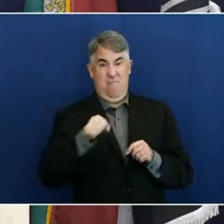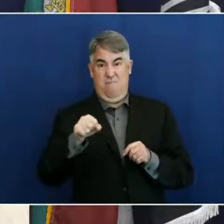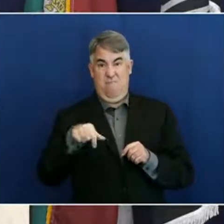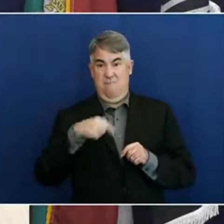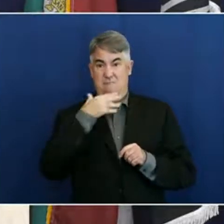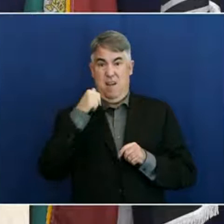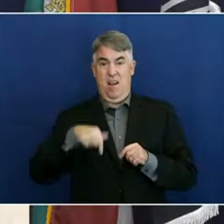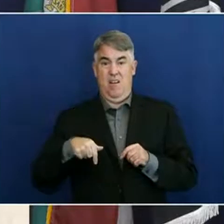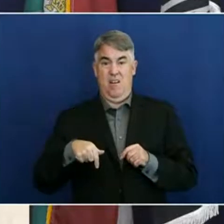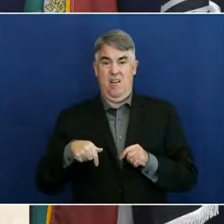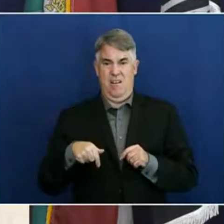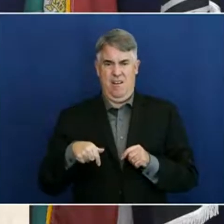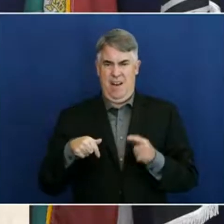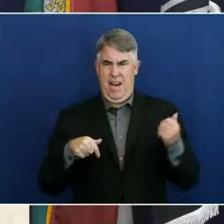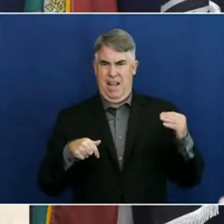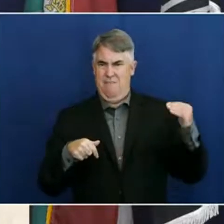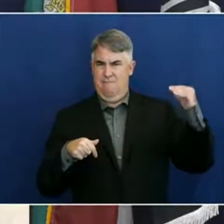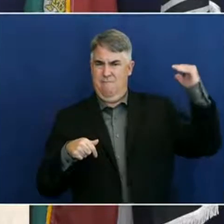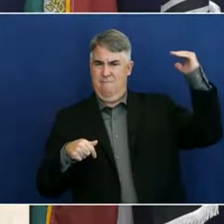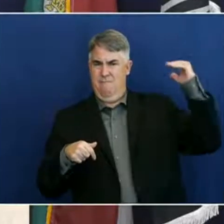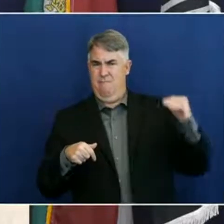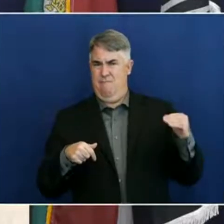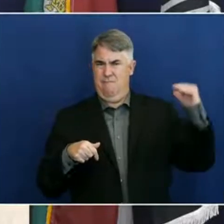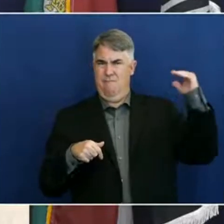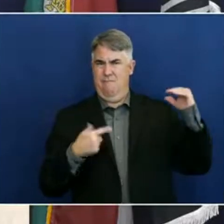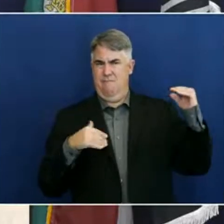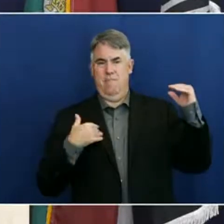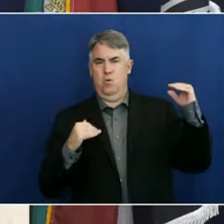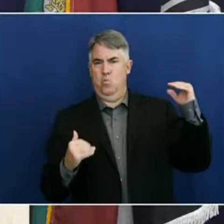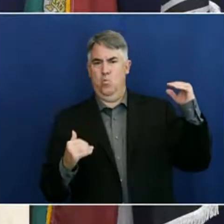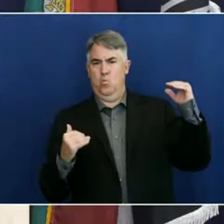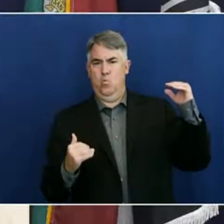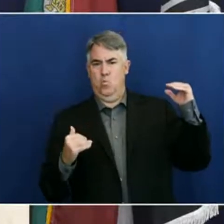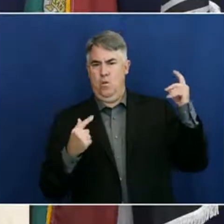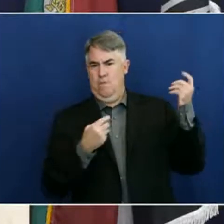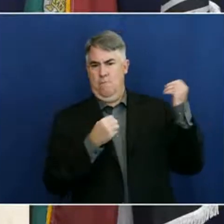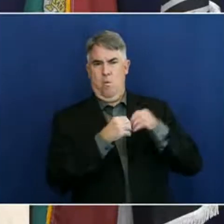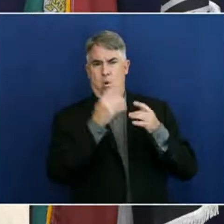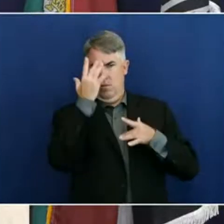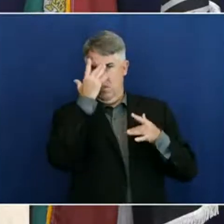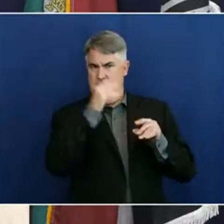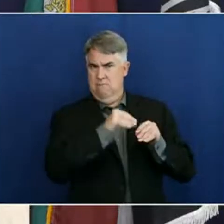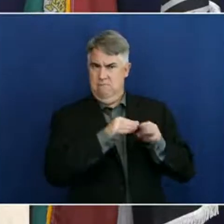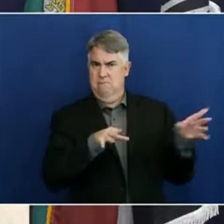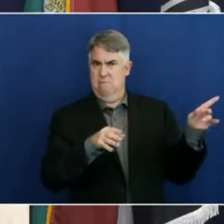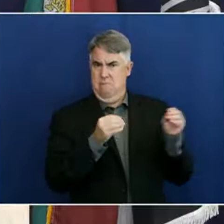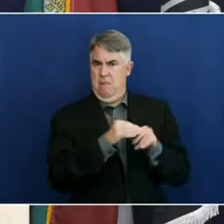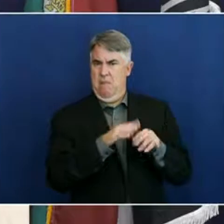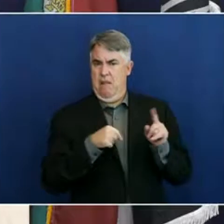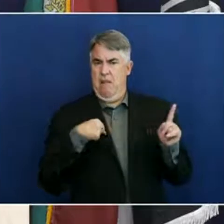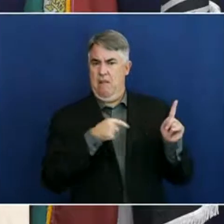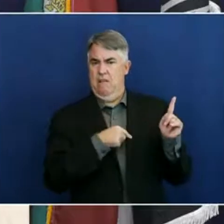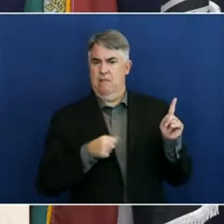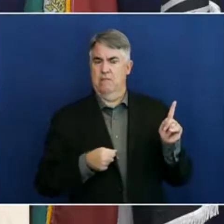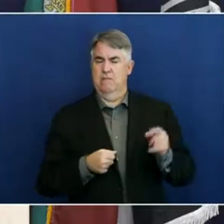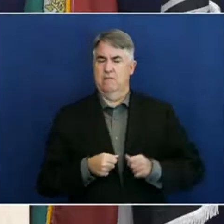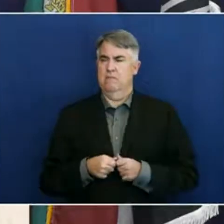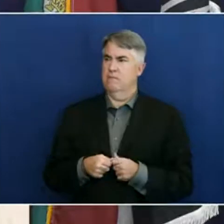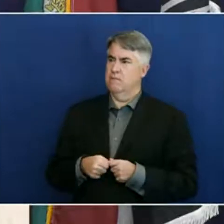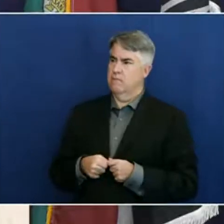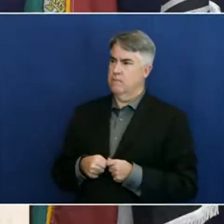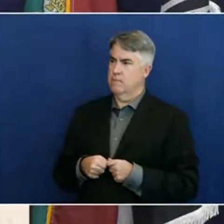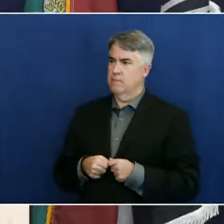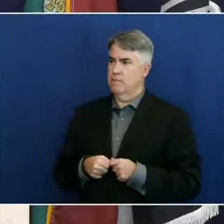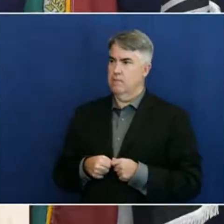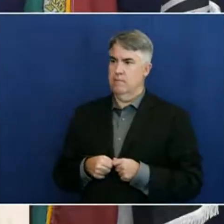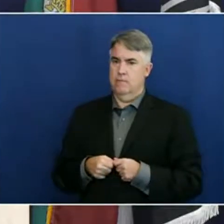spikes where more of their folks, significantly more of them, were infected, which lowers the probability those folks would get it now. So we would have to